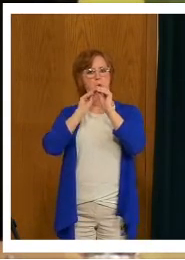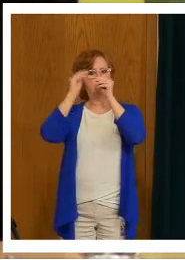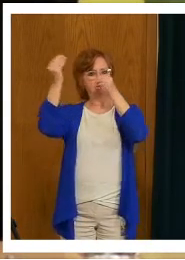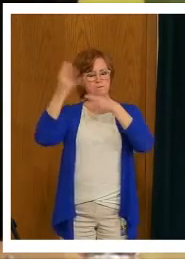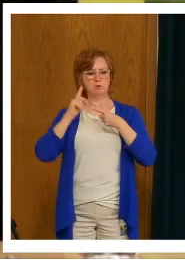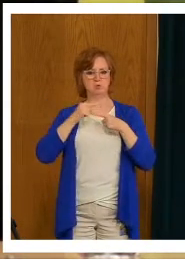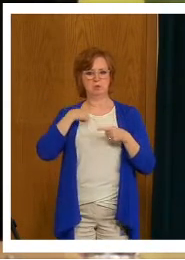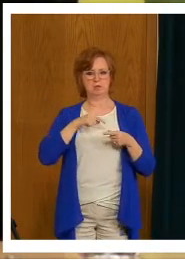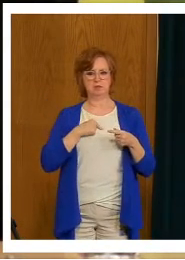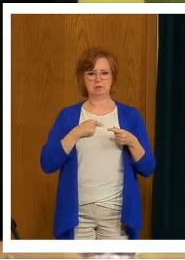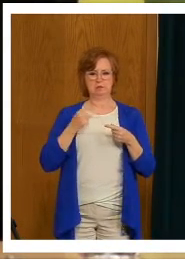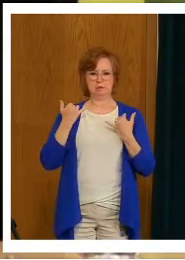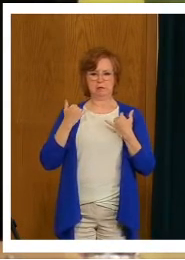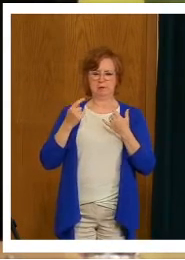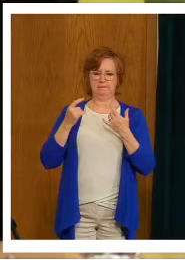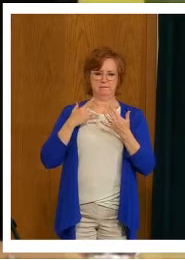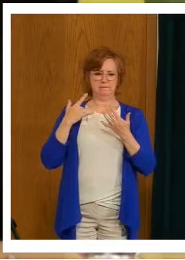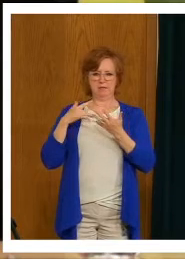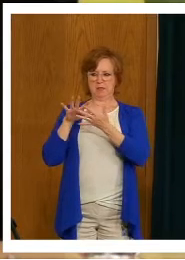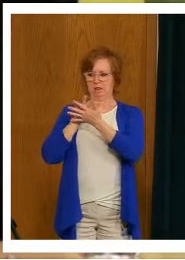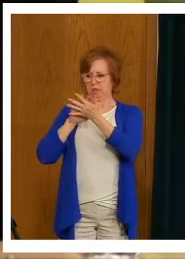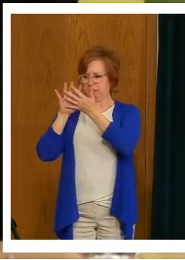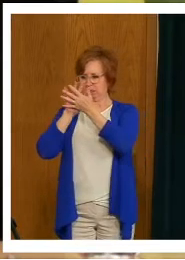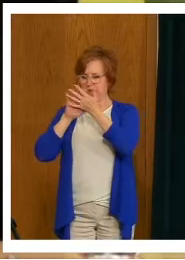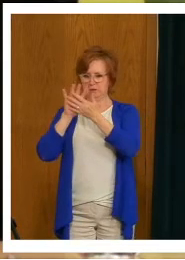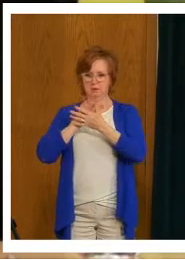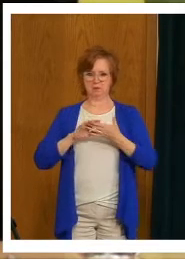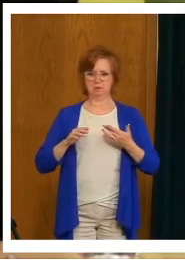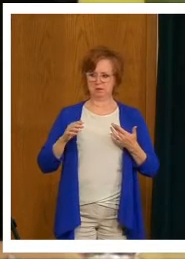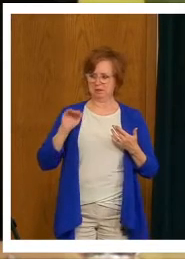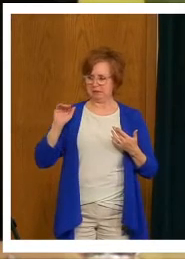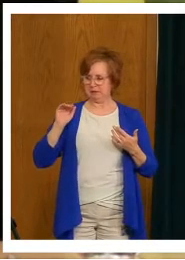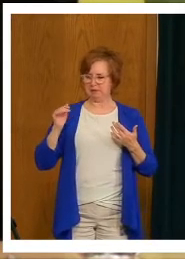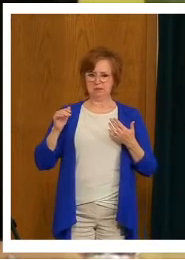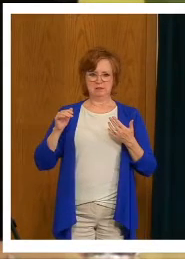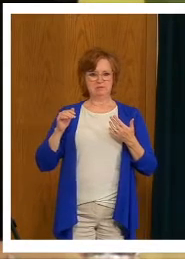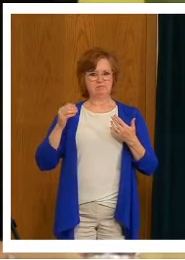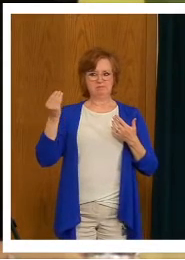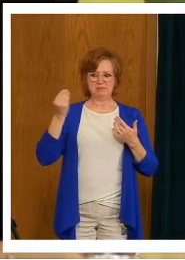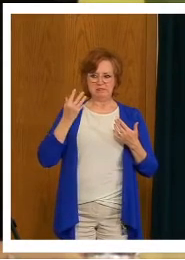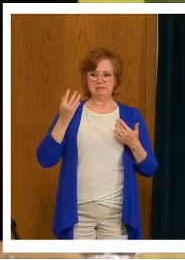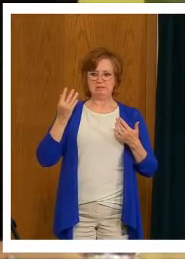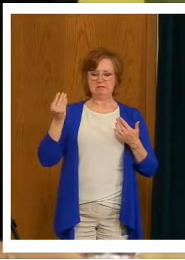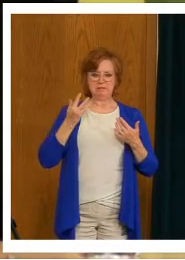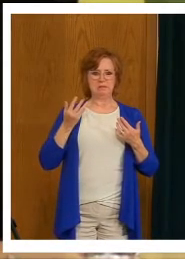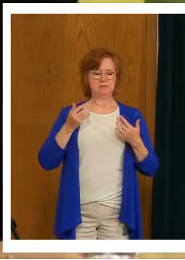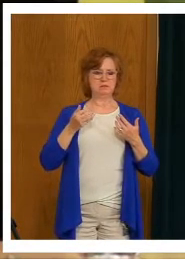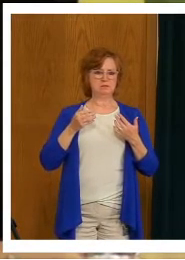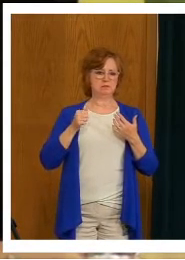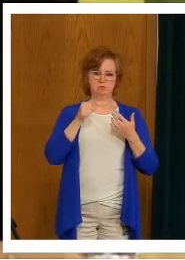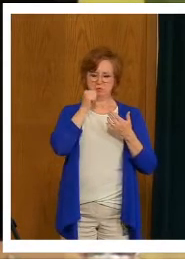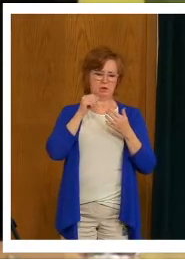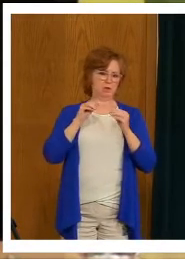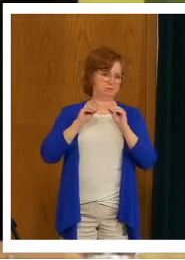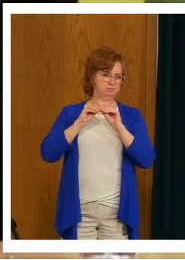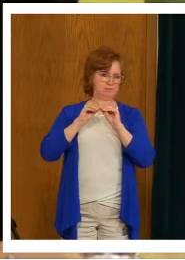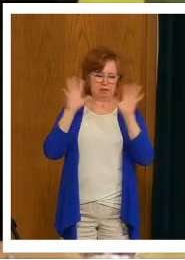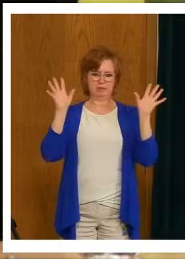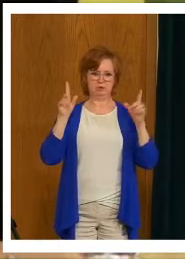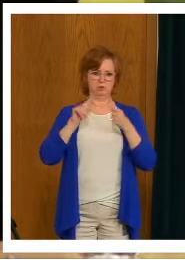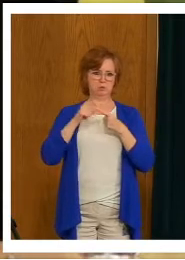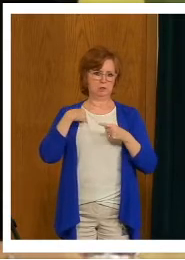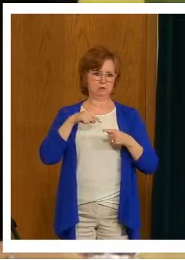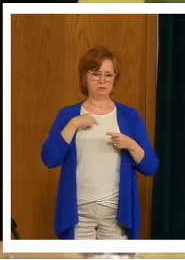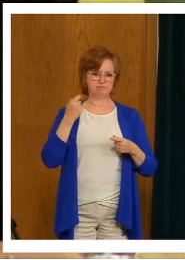would always be appreciated. It's been just one more piece, I think, or one more step that